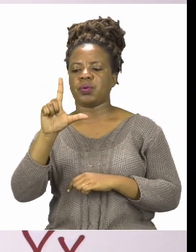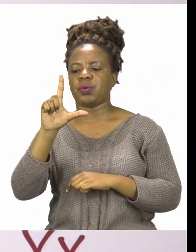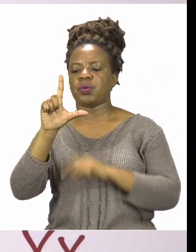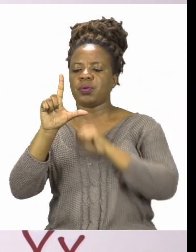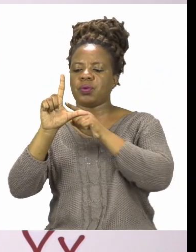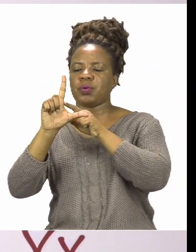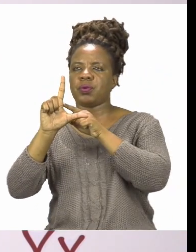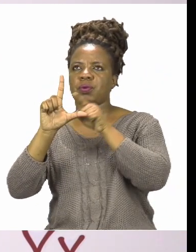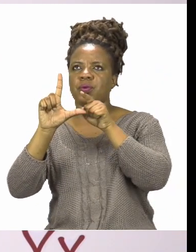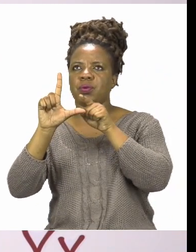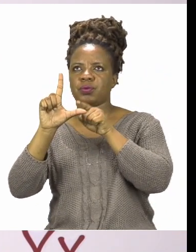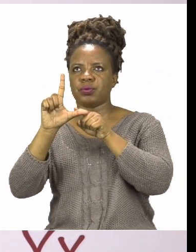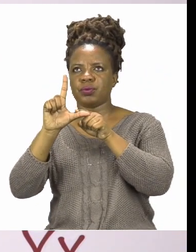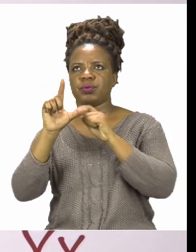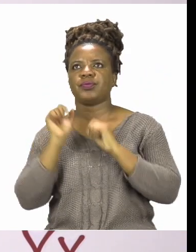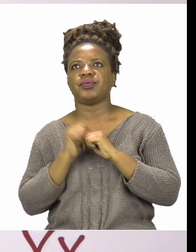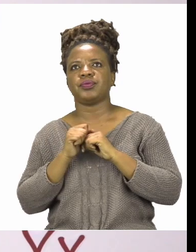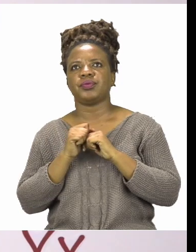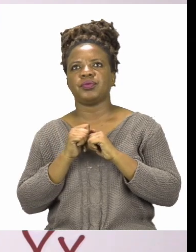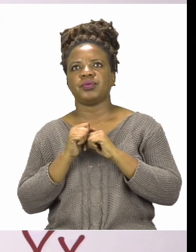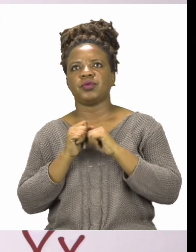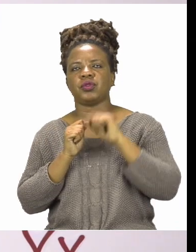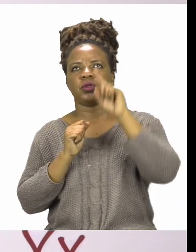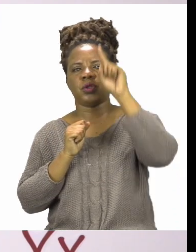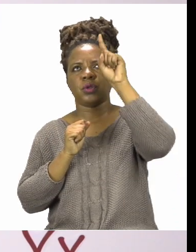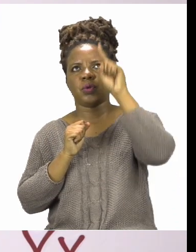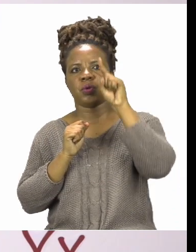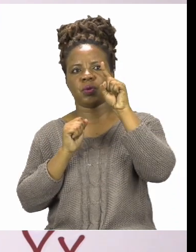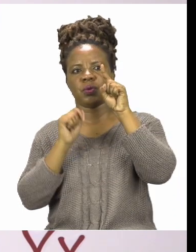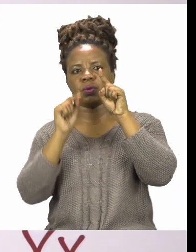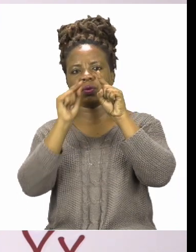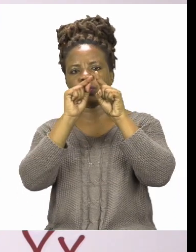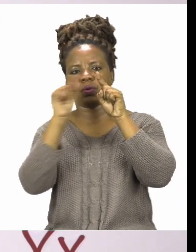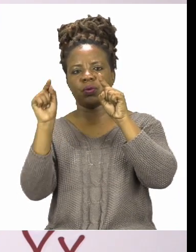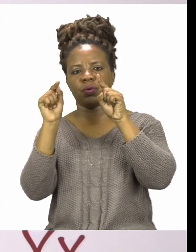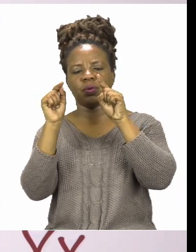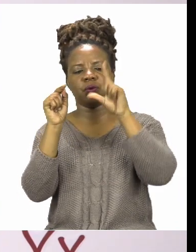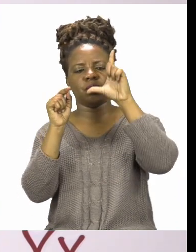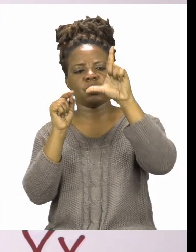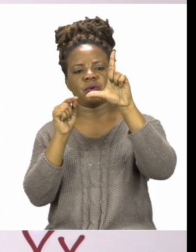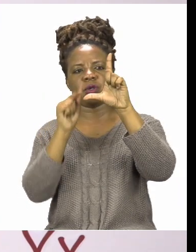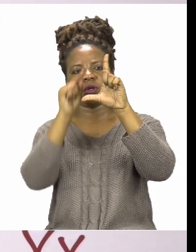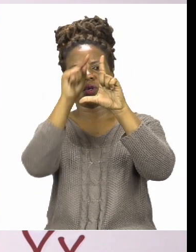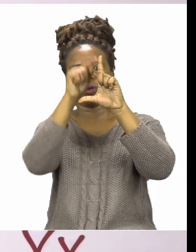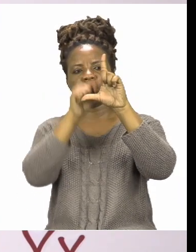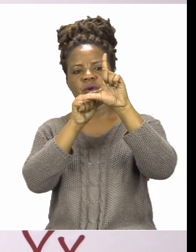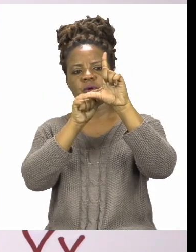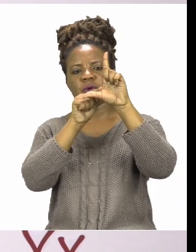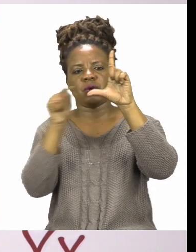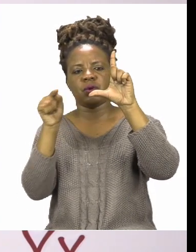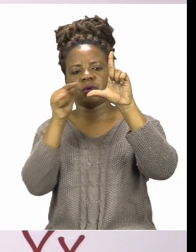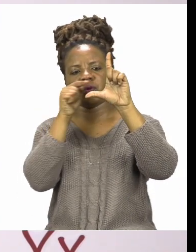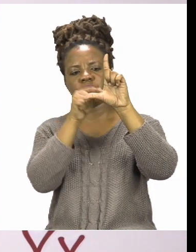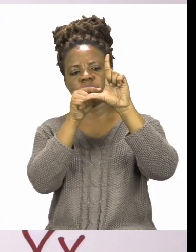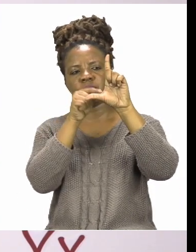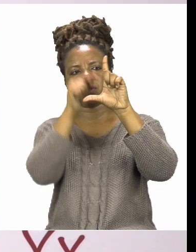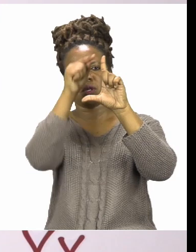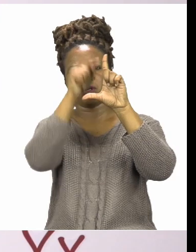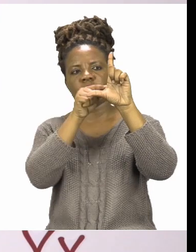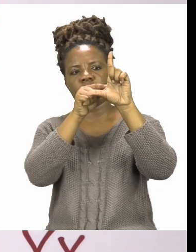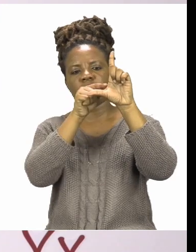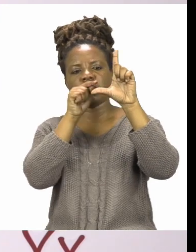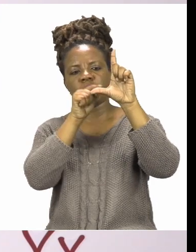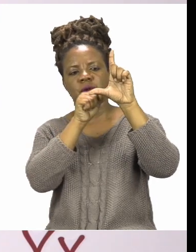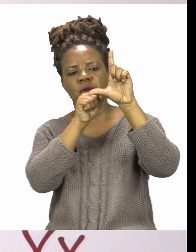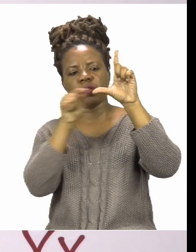horizontal and a vertical line meet together, they make a right angle. As you can see, I have an